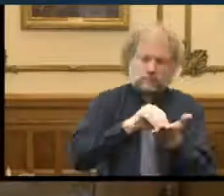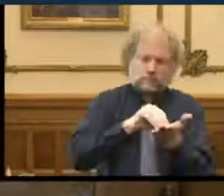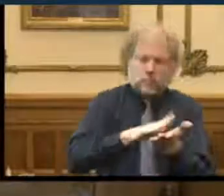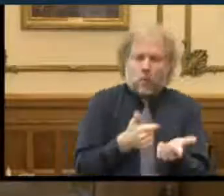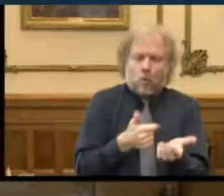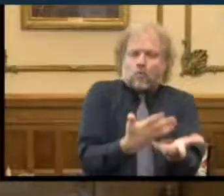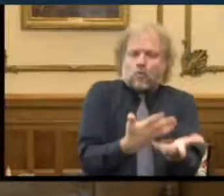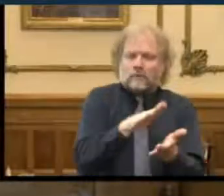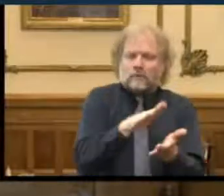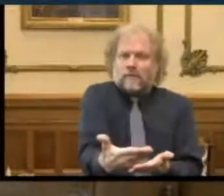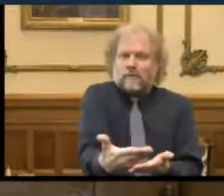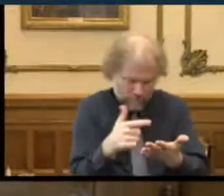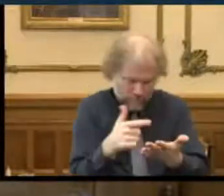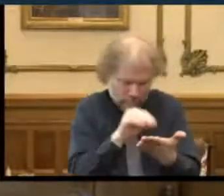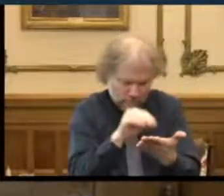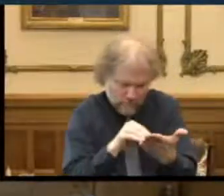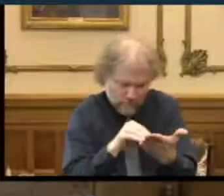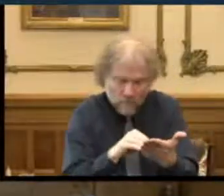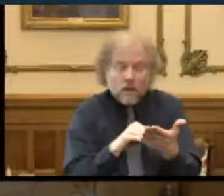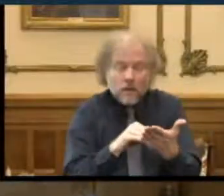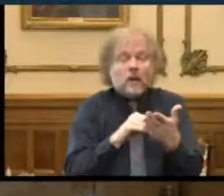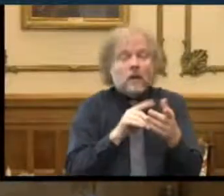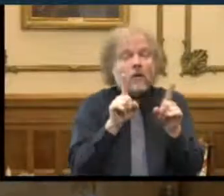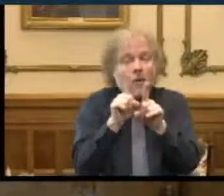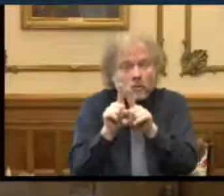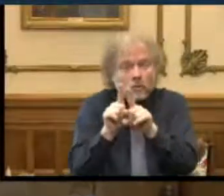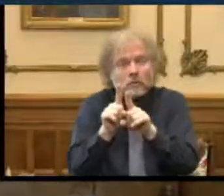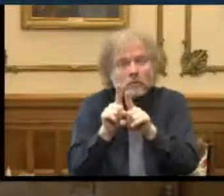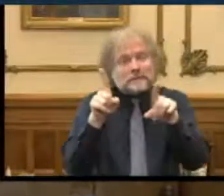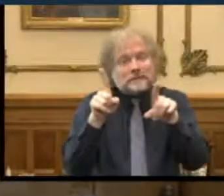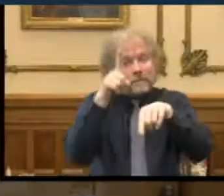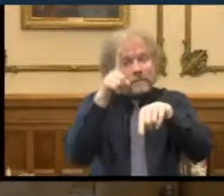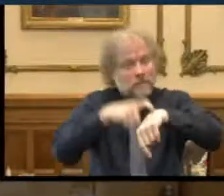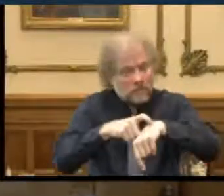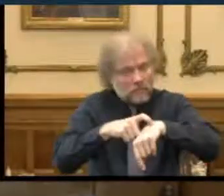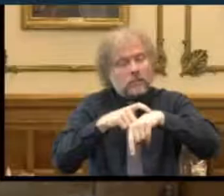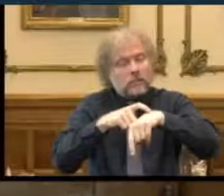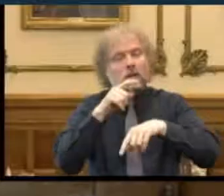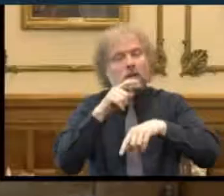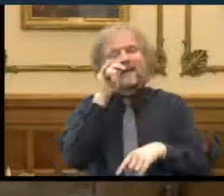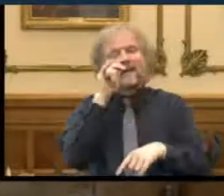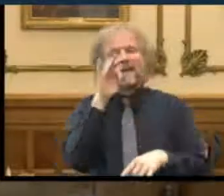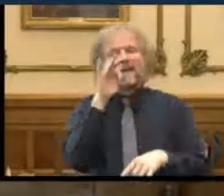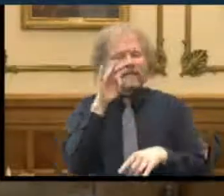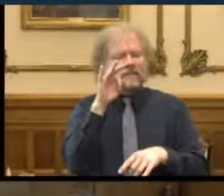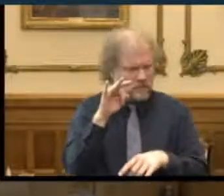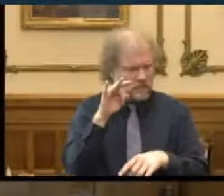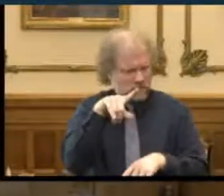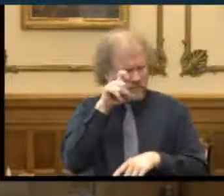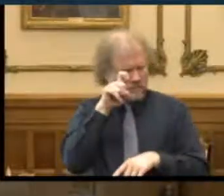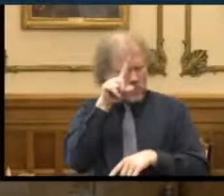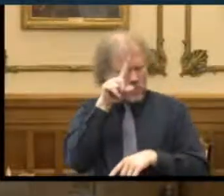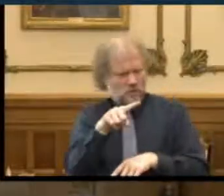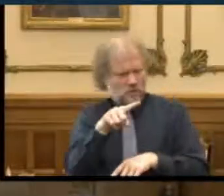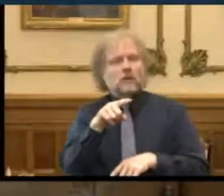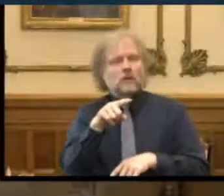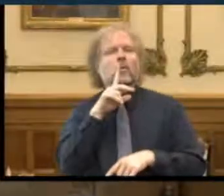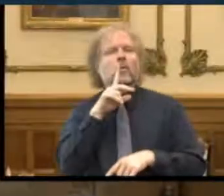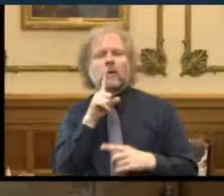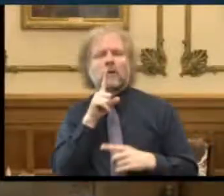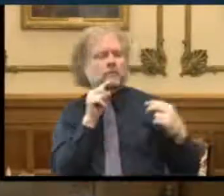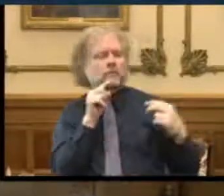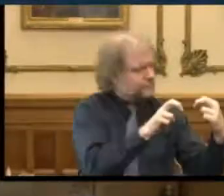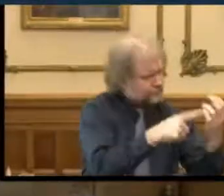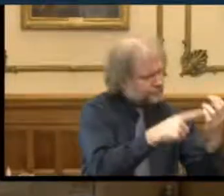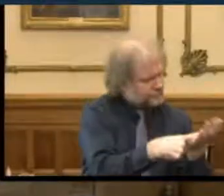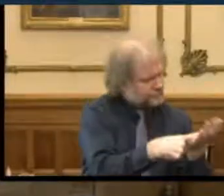of death. And at the same time, we make sure that if there is any questions about that, we review that with a healthcare